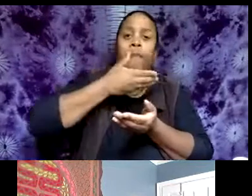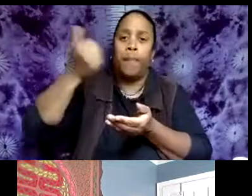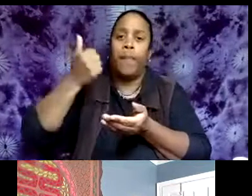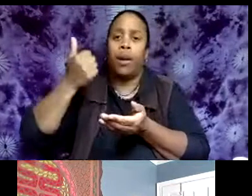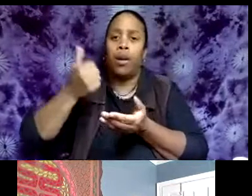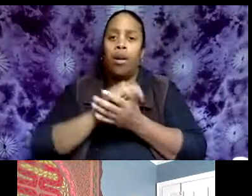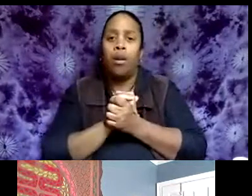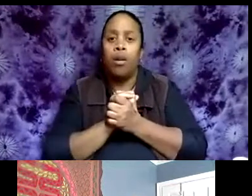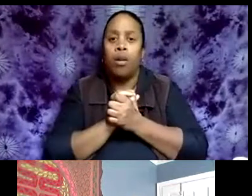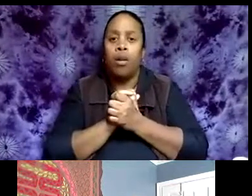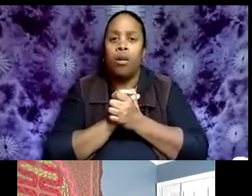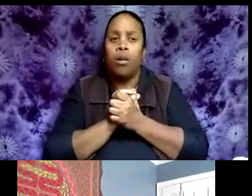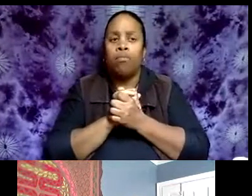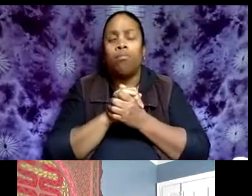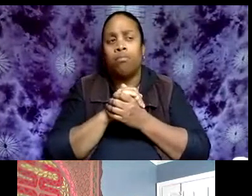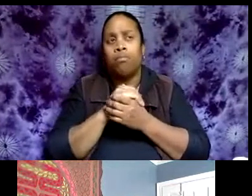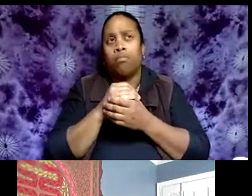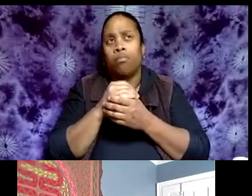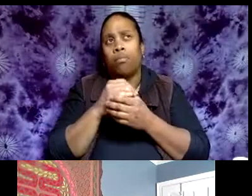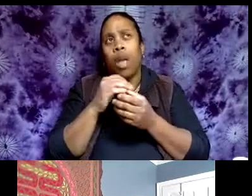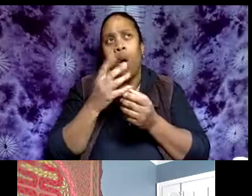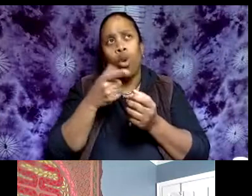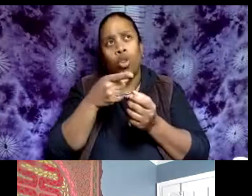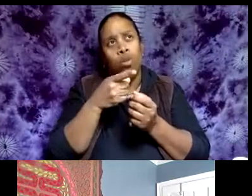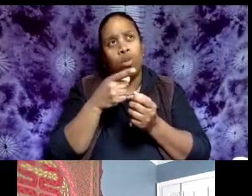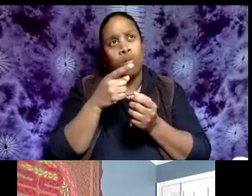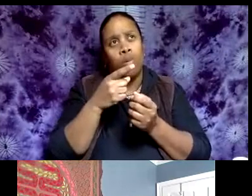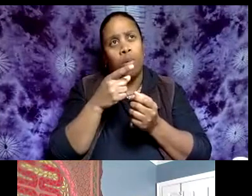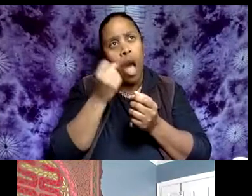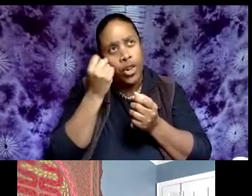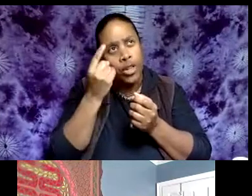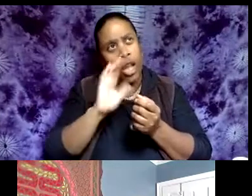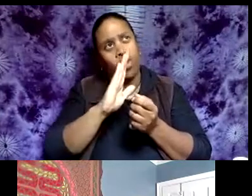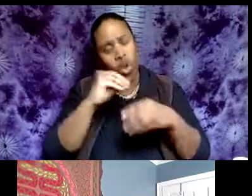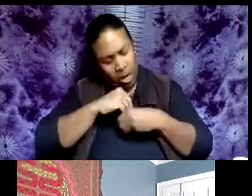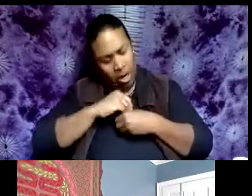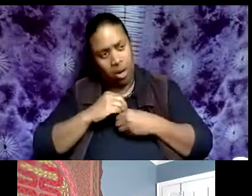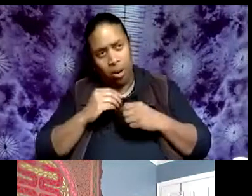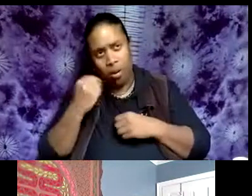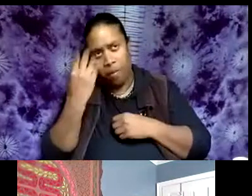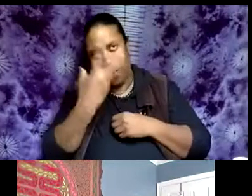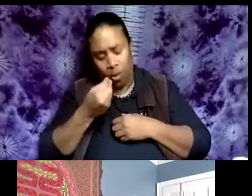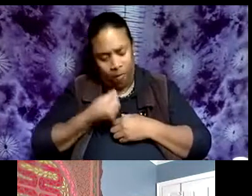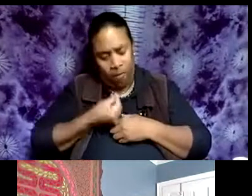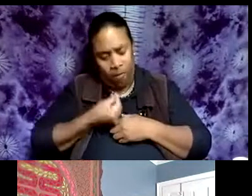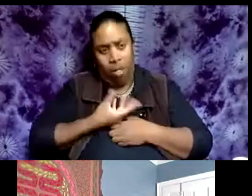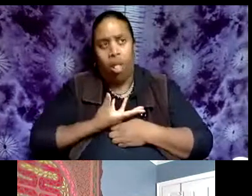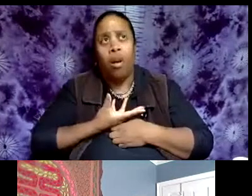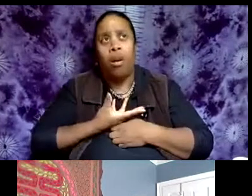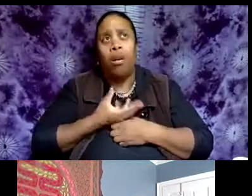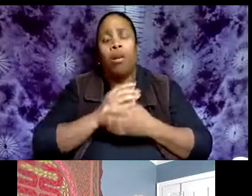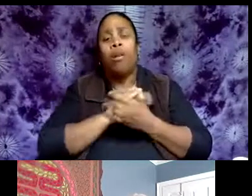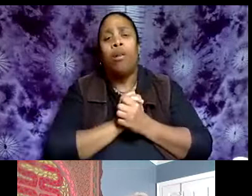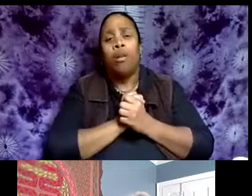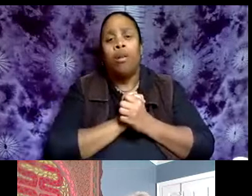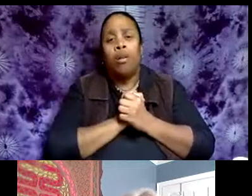I get to know your beauty and the greatness that you share. It's often invisible to us. The more we appreciate and love ourselves, the easier we are with honoring ourselves, the easier it